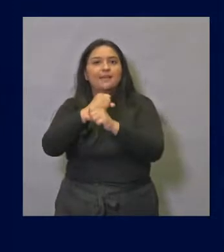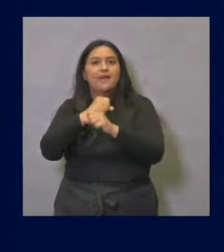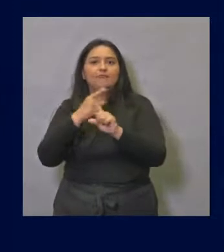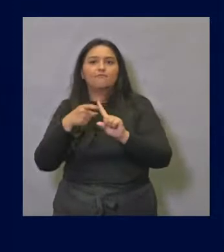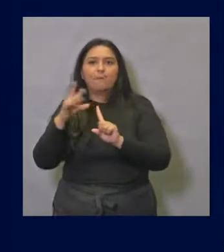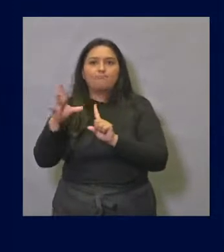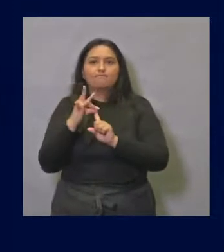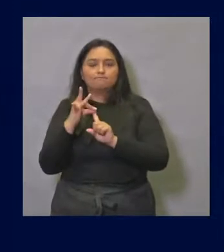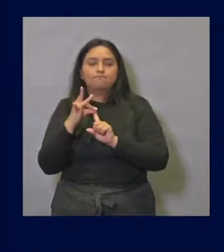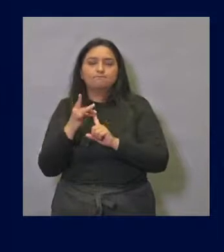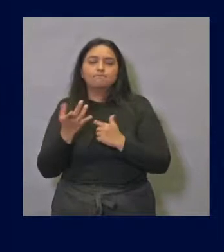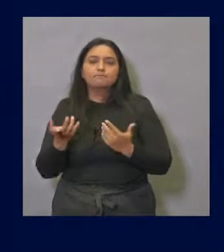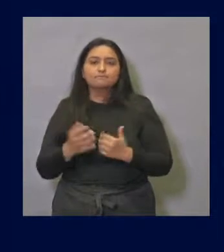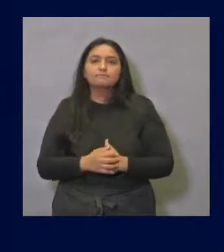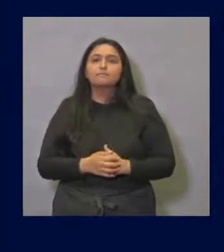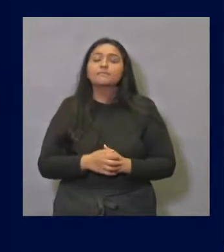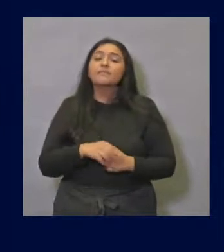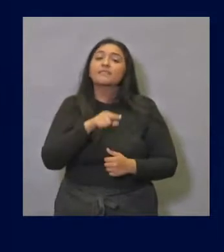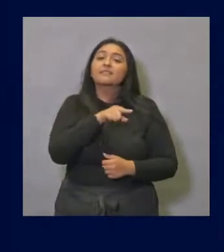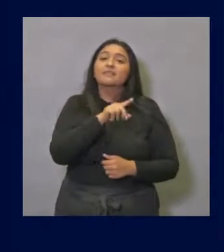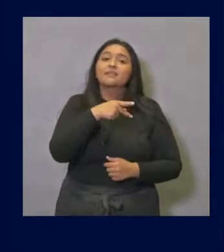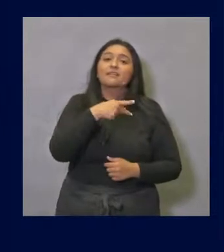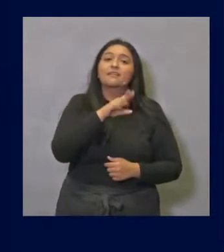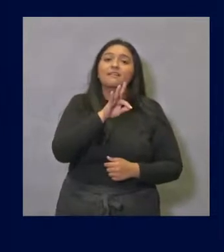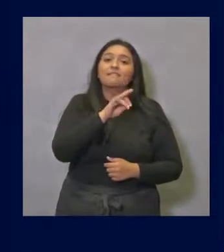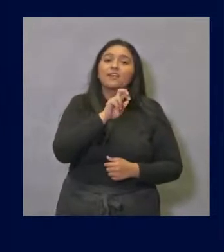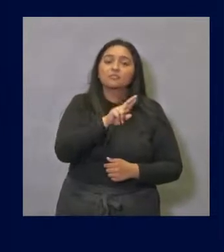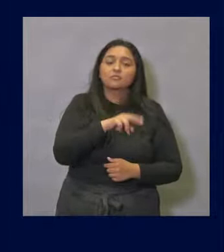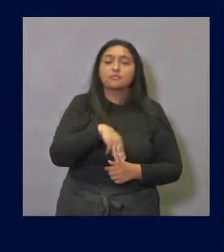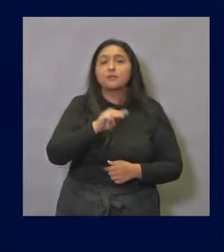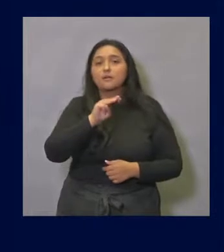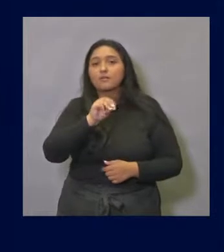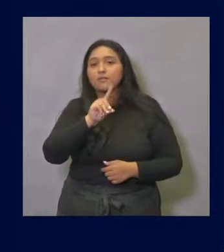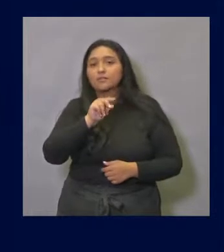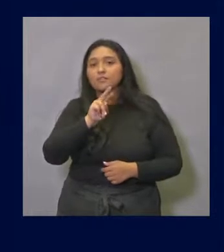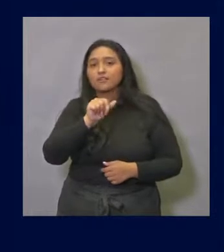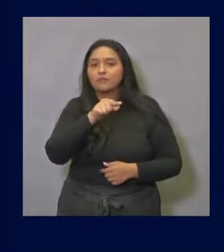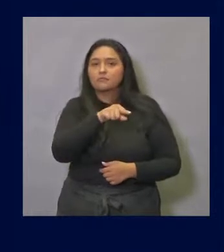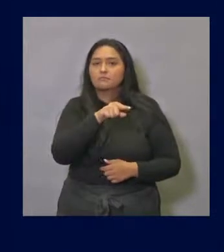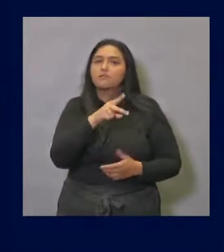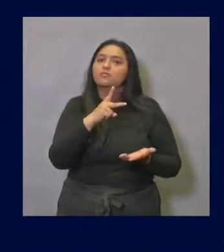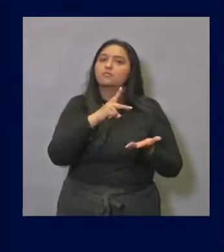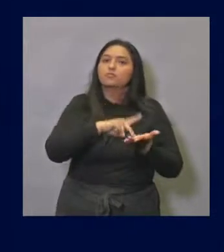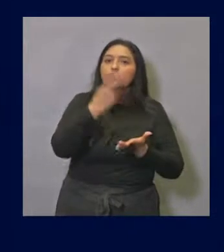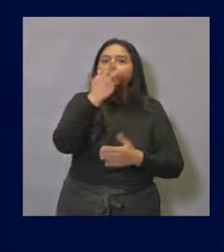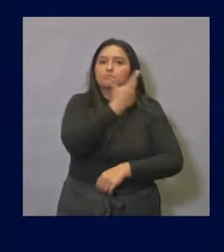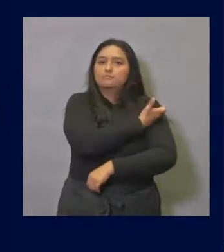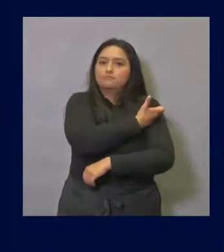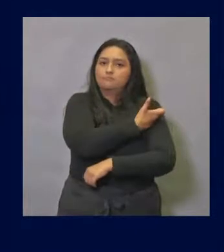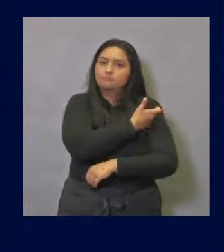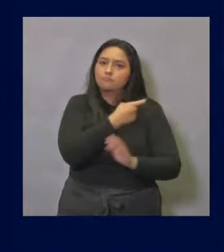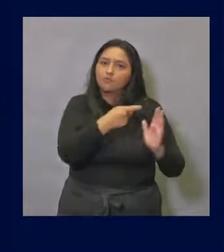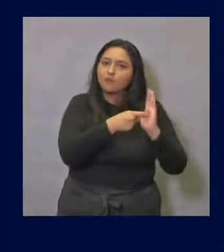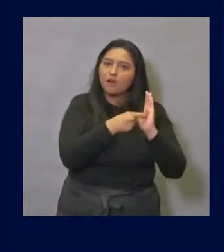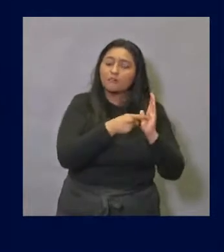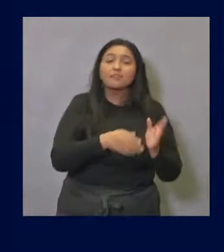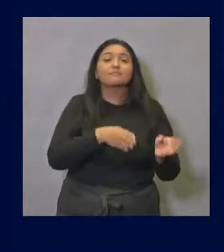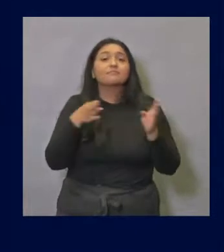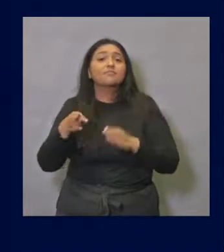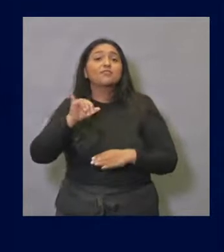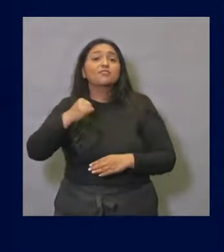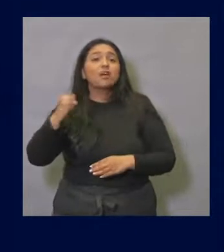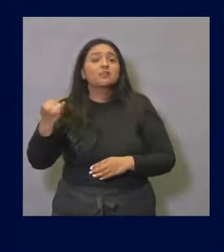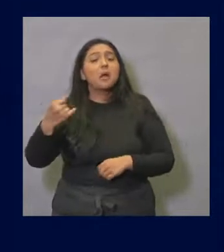which require 2 doses spaced out by 3 or 4 weeks, Johnson & Johnson requires only 1 dose, making it a